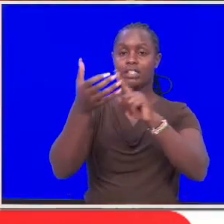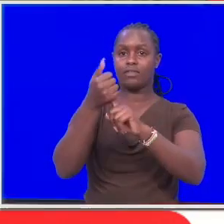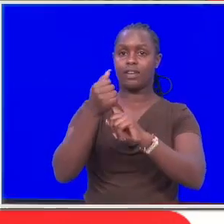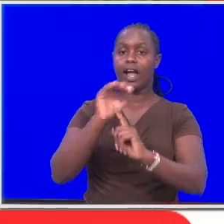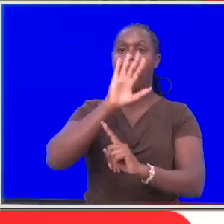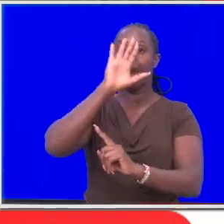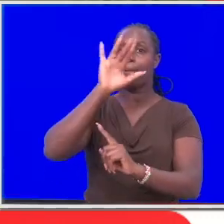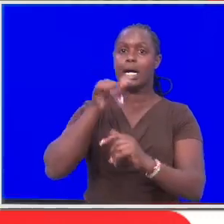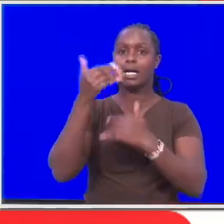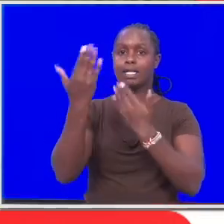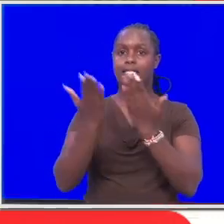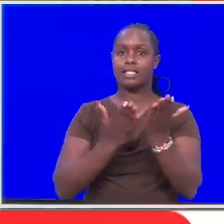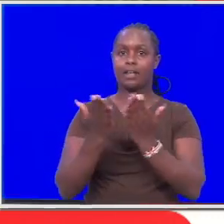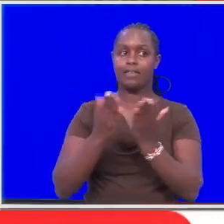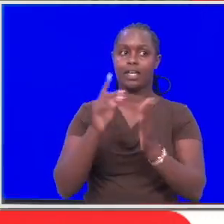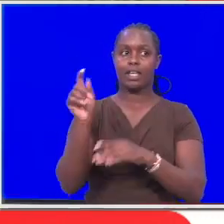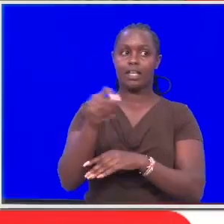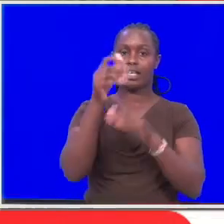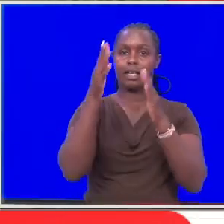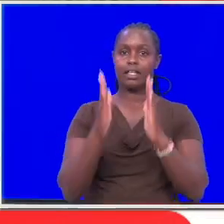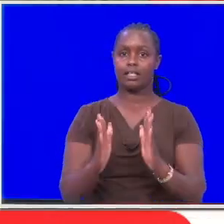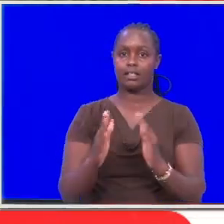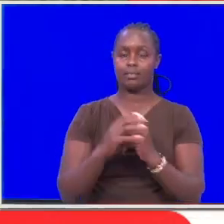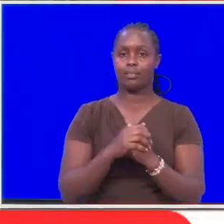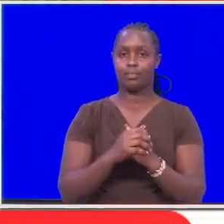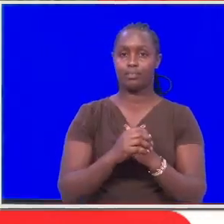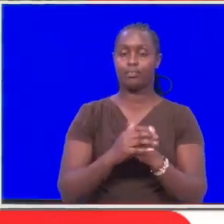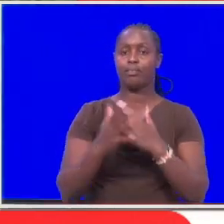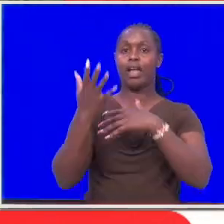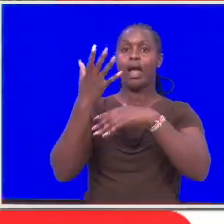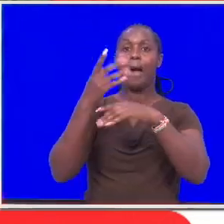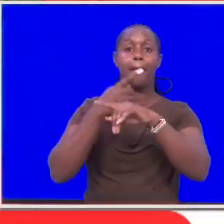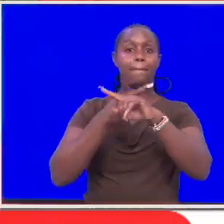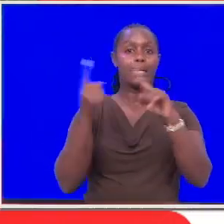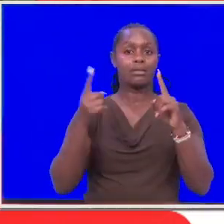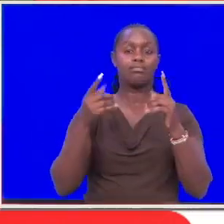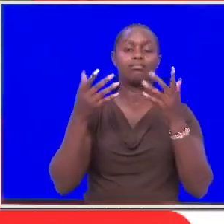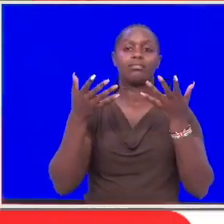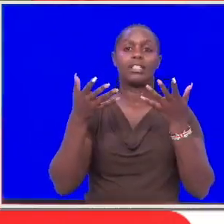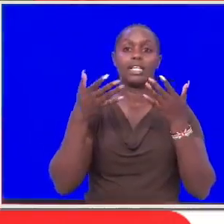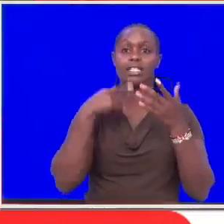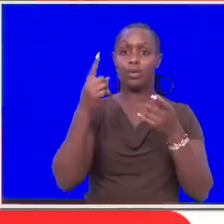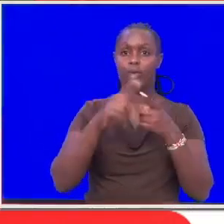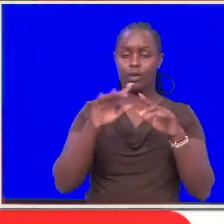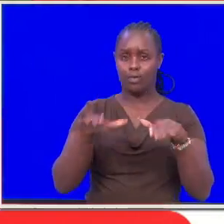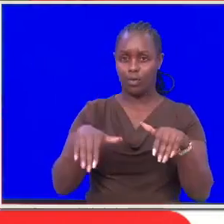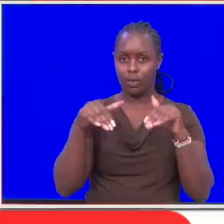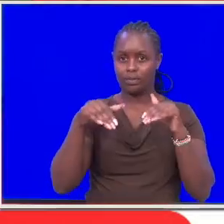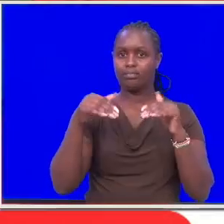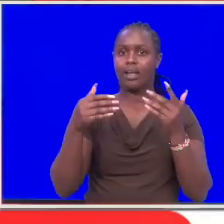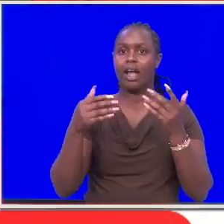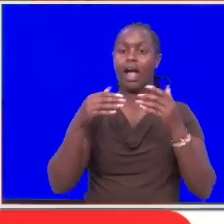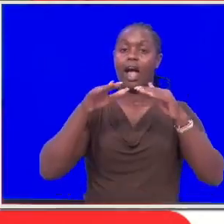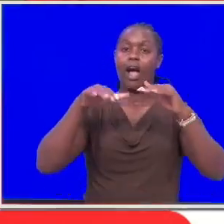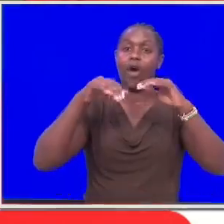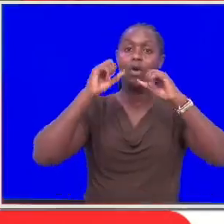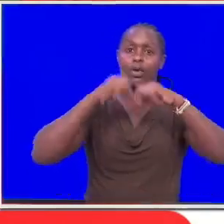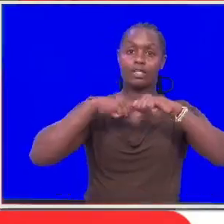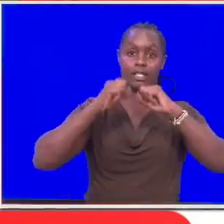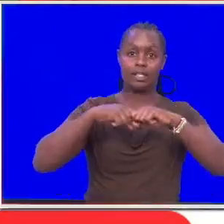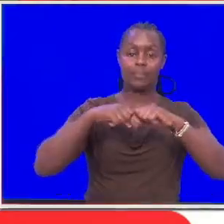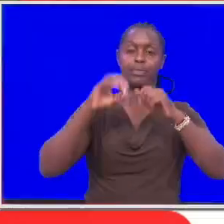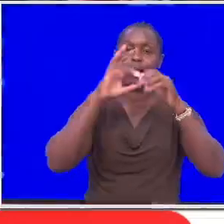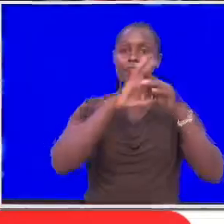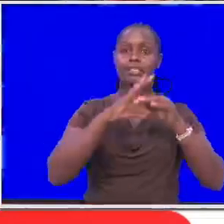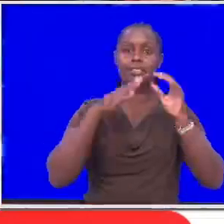Kenya. Thank you so much. Despite the president's optimism for the much-awaited consensus, Azimio leader